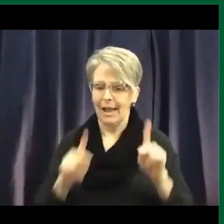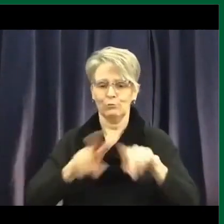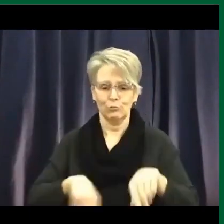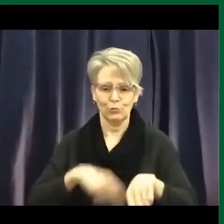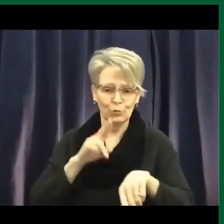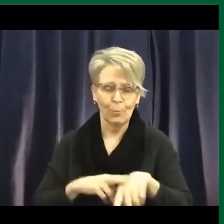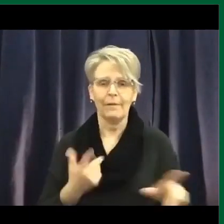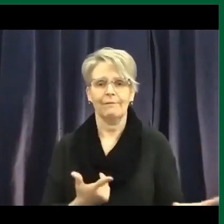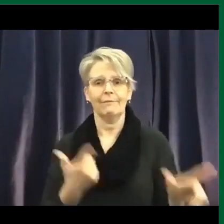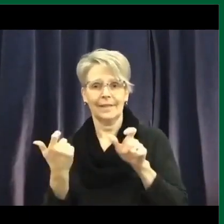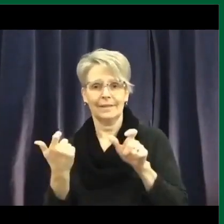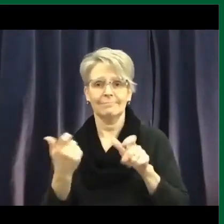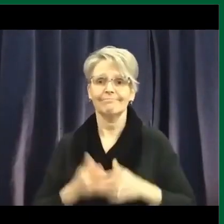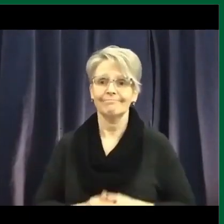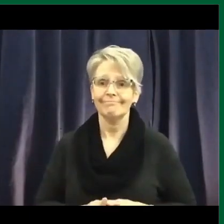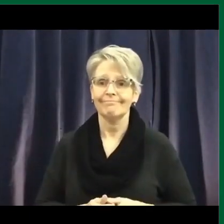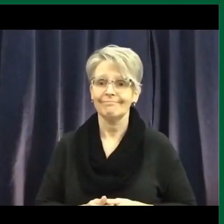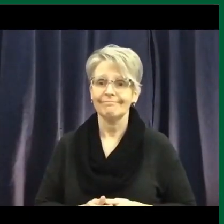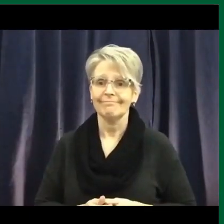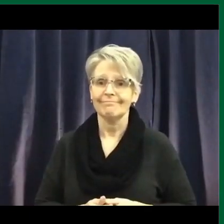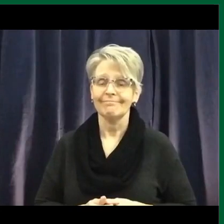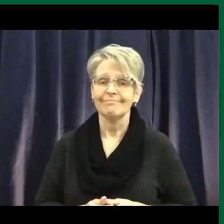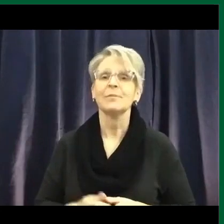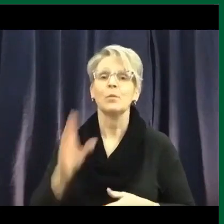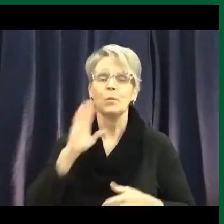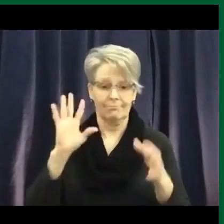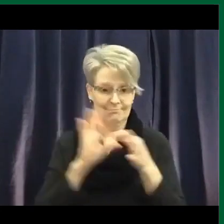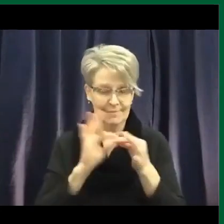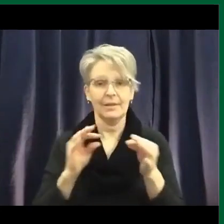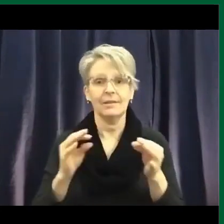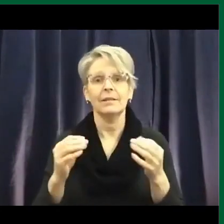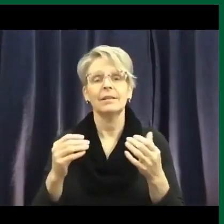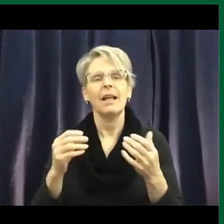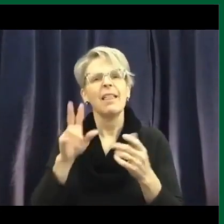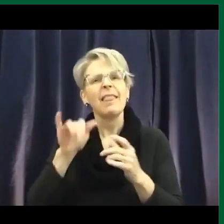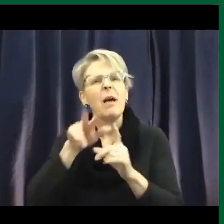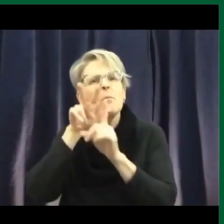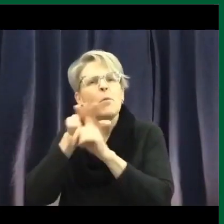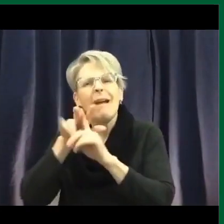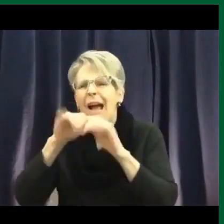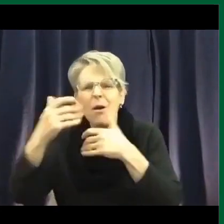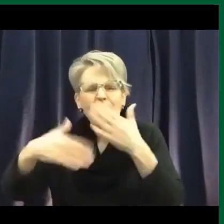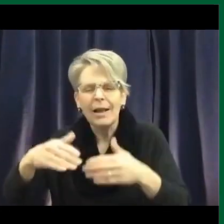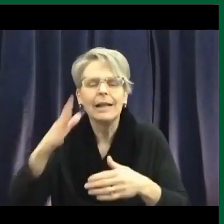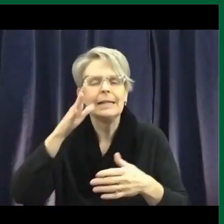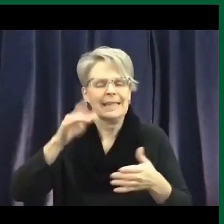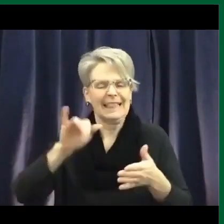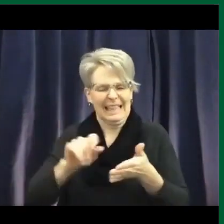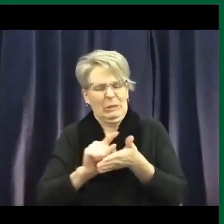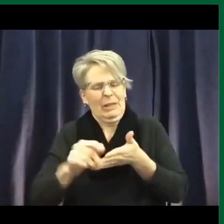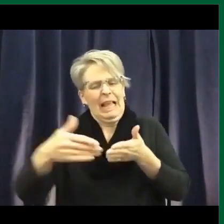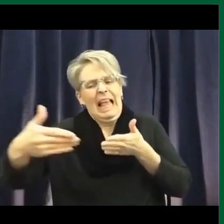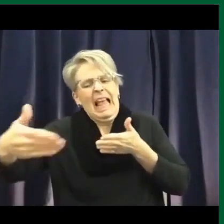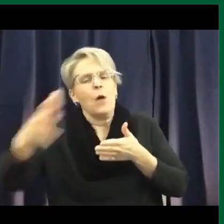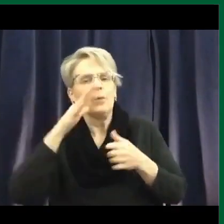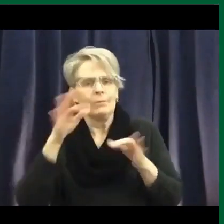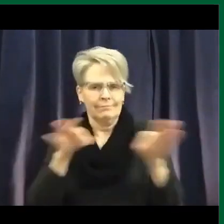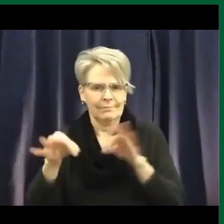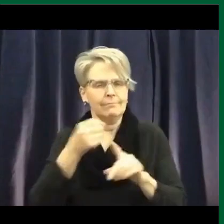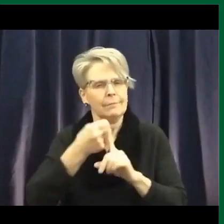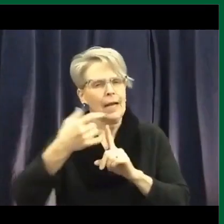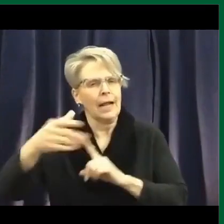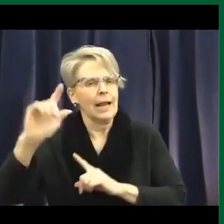quickly. You will hear more about the new appointment booking system later this week. We have also just received our first